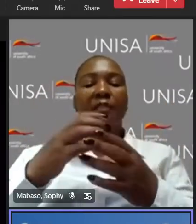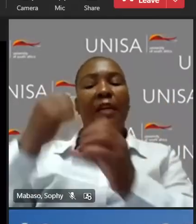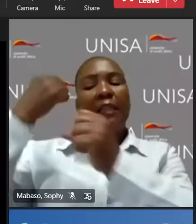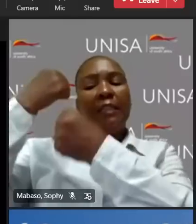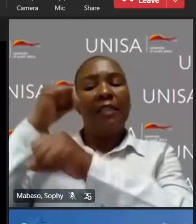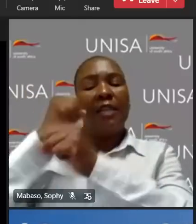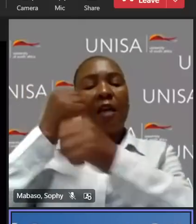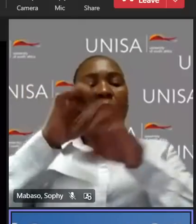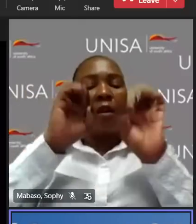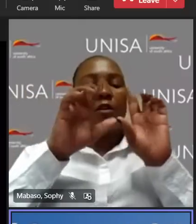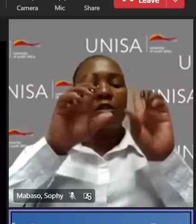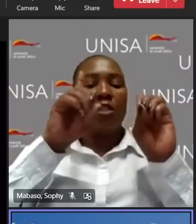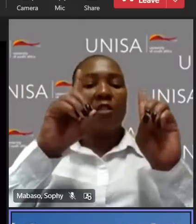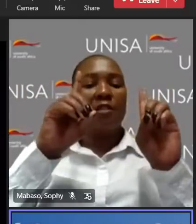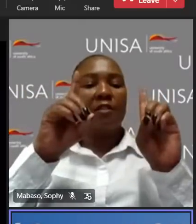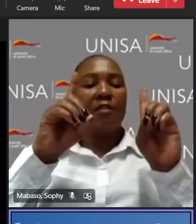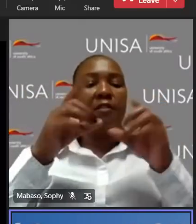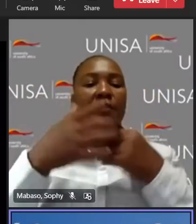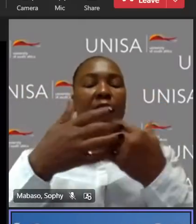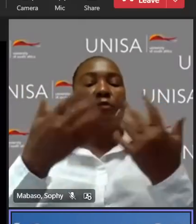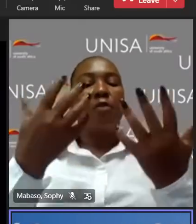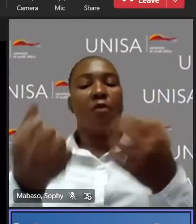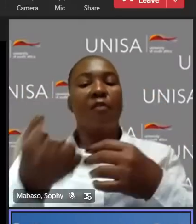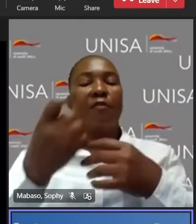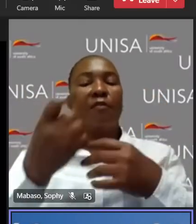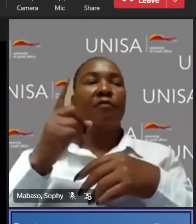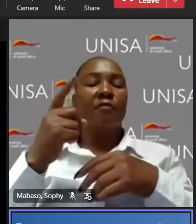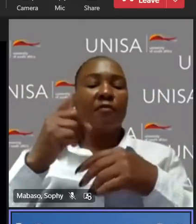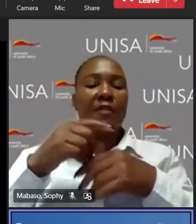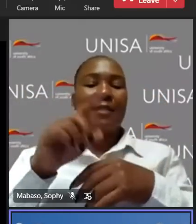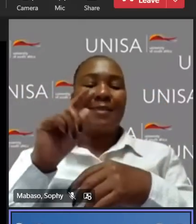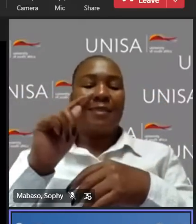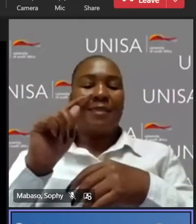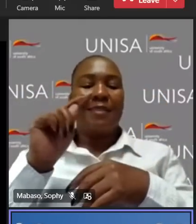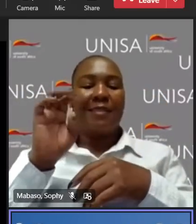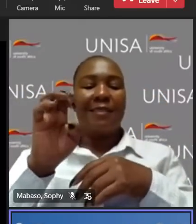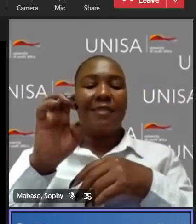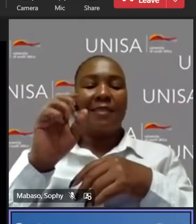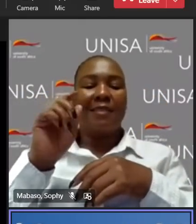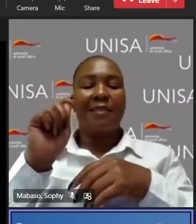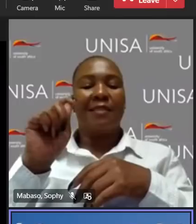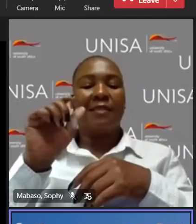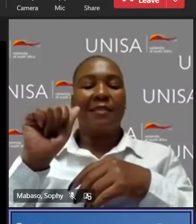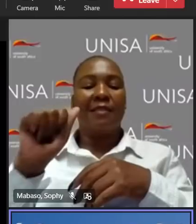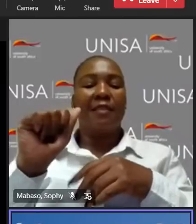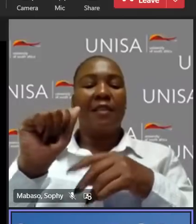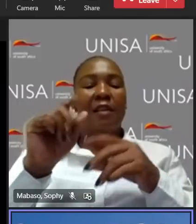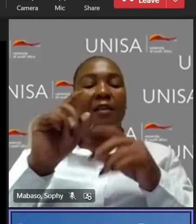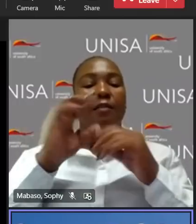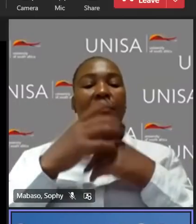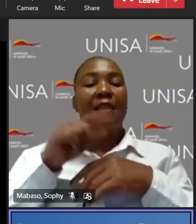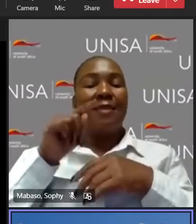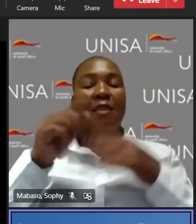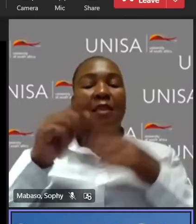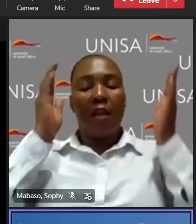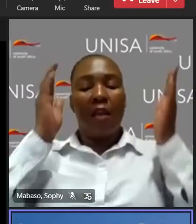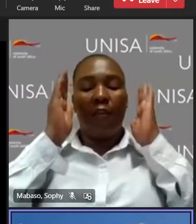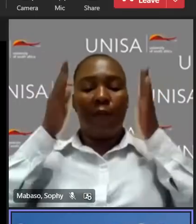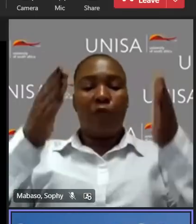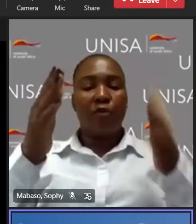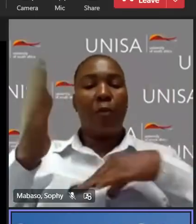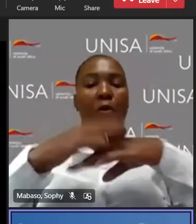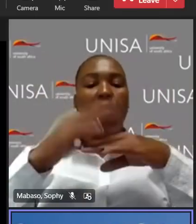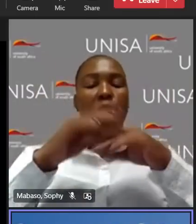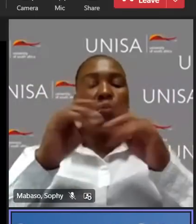education. We also have TETA. TETA, their focus, it's more on